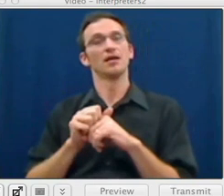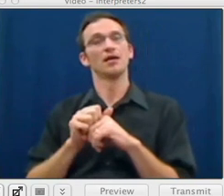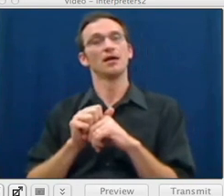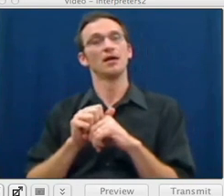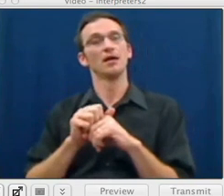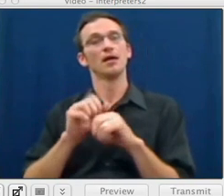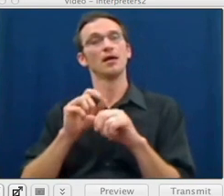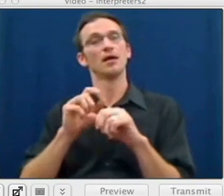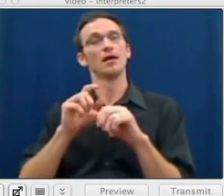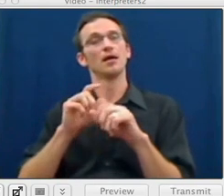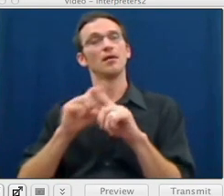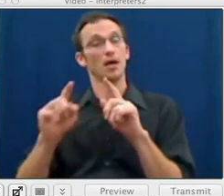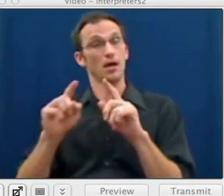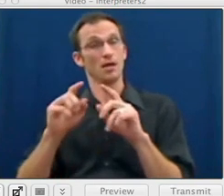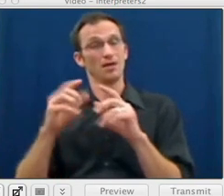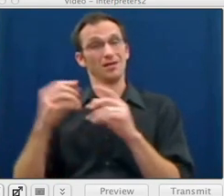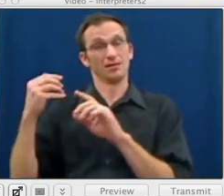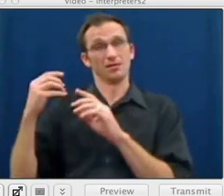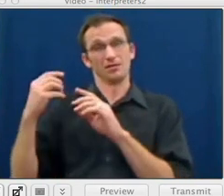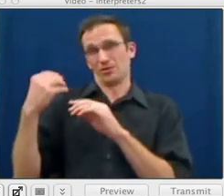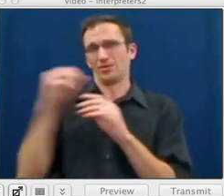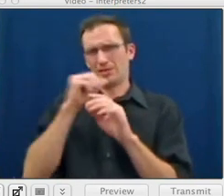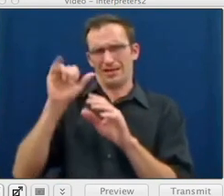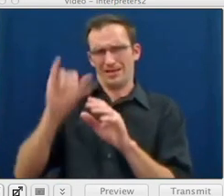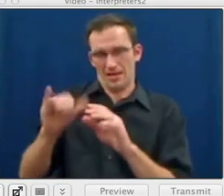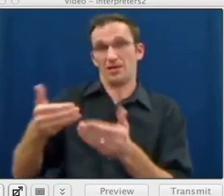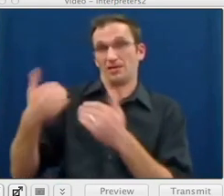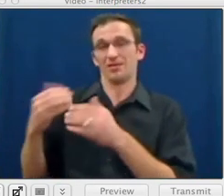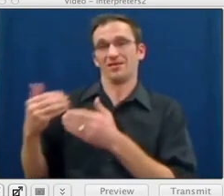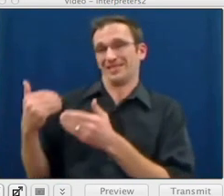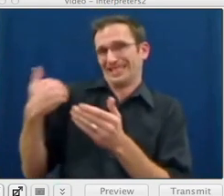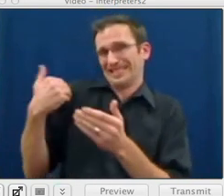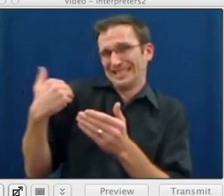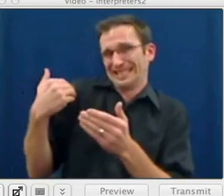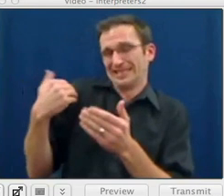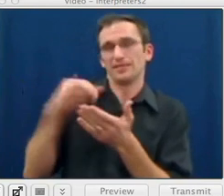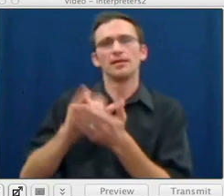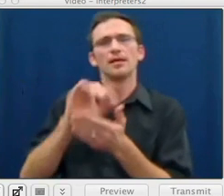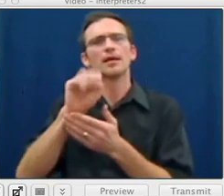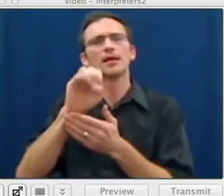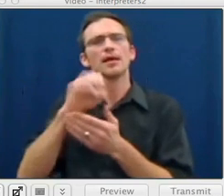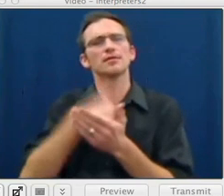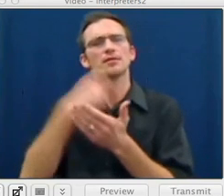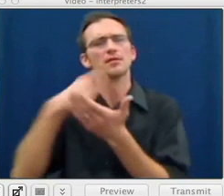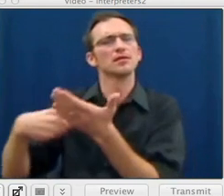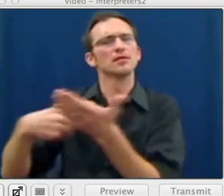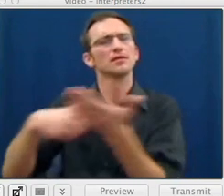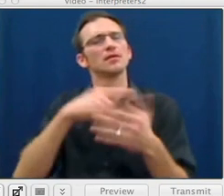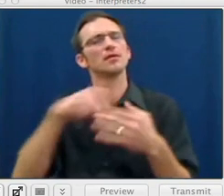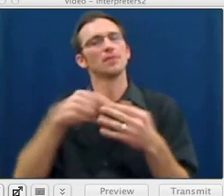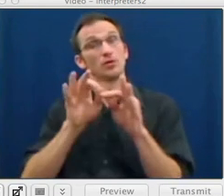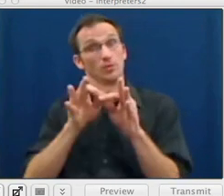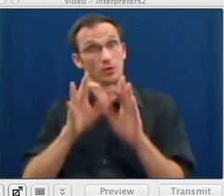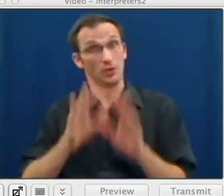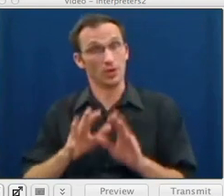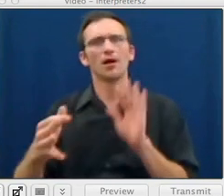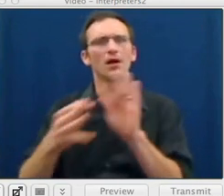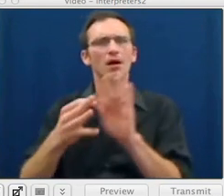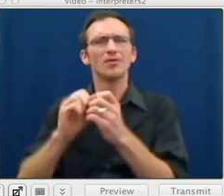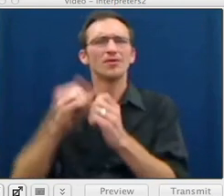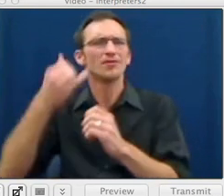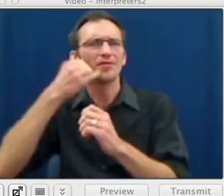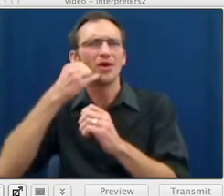But the case that we just went through, the case of the interpreter working in a situation over a teleconference where she was unable to hear and